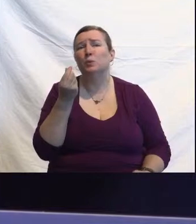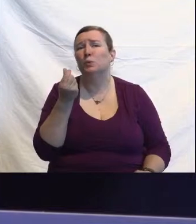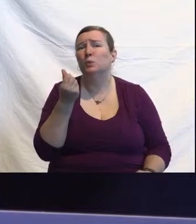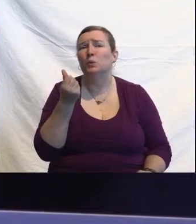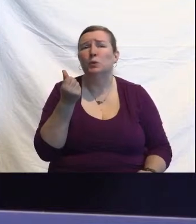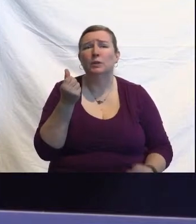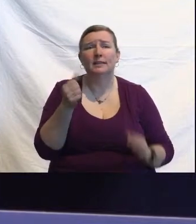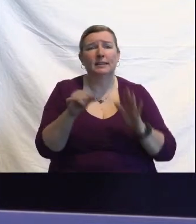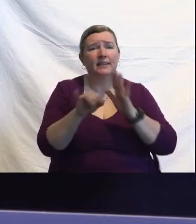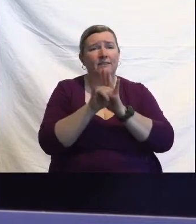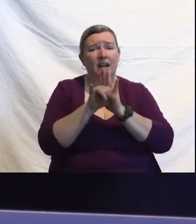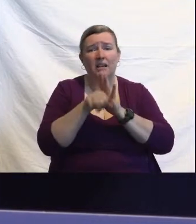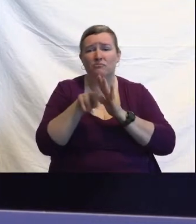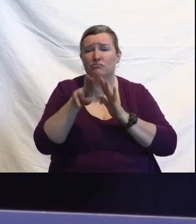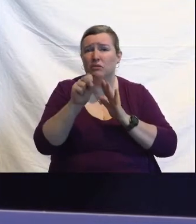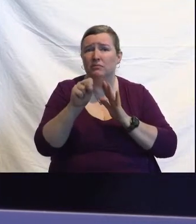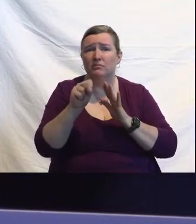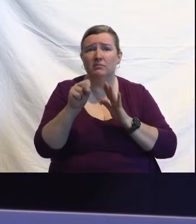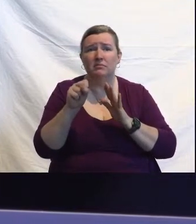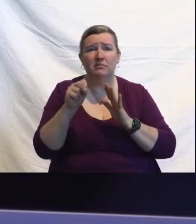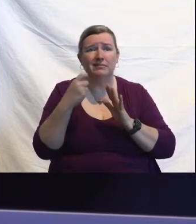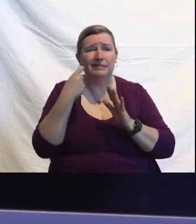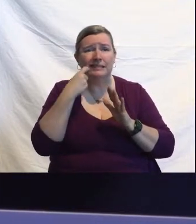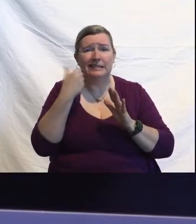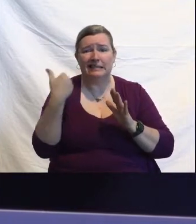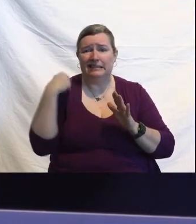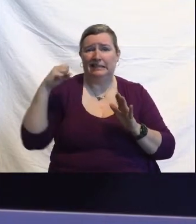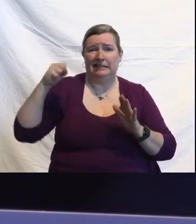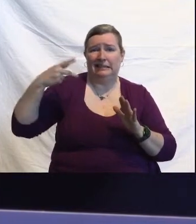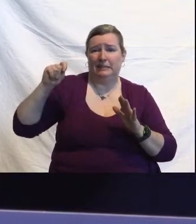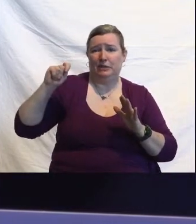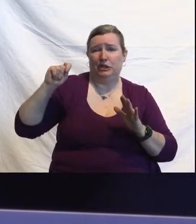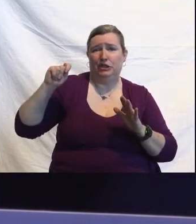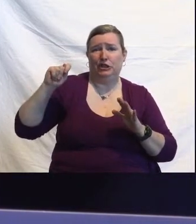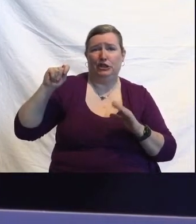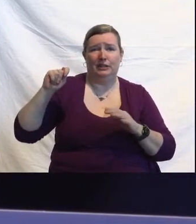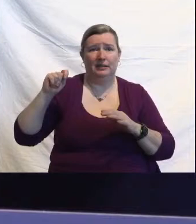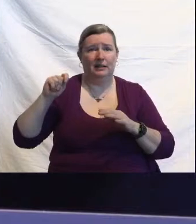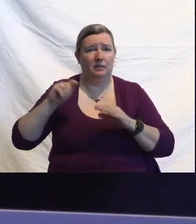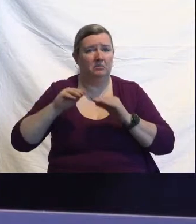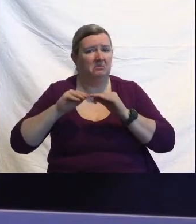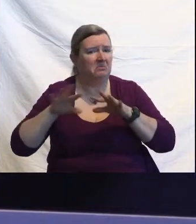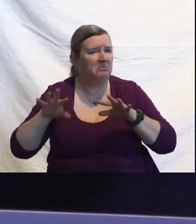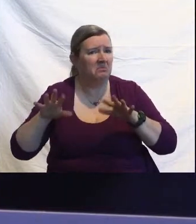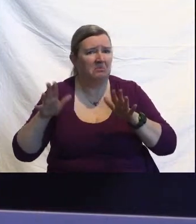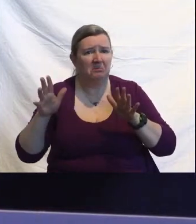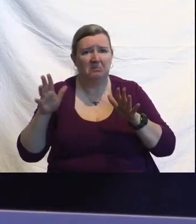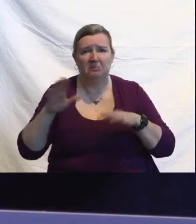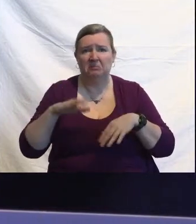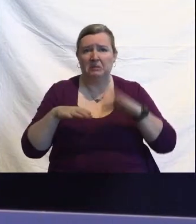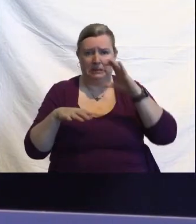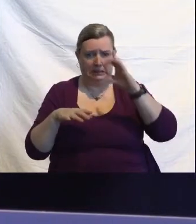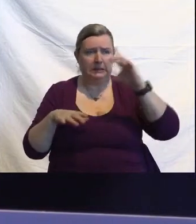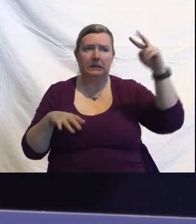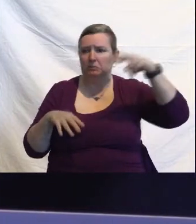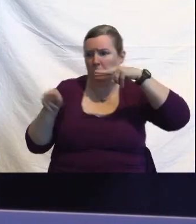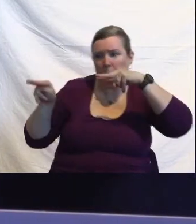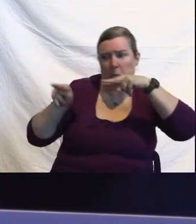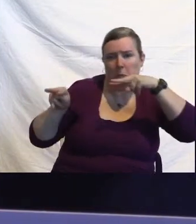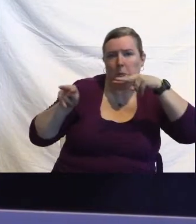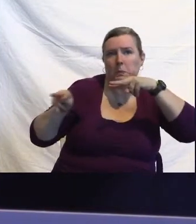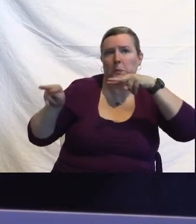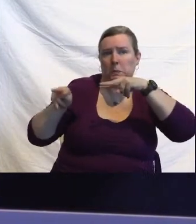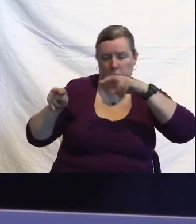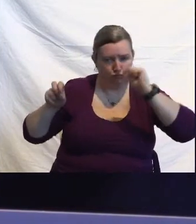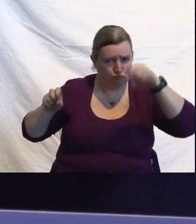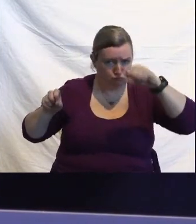in the U.S. was sometime in September. So obviously, the CDC continues to monitor the variant activity, but for